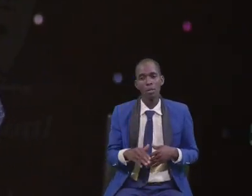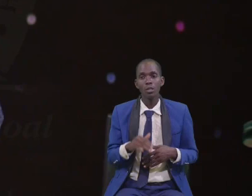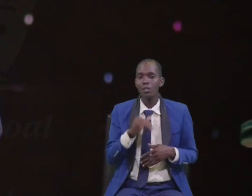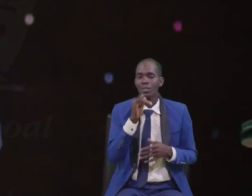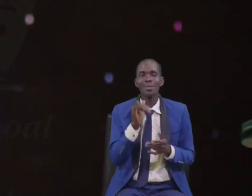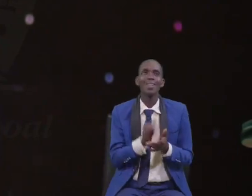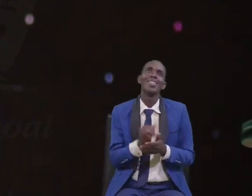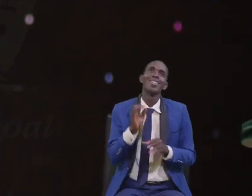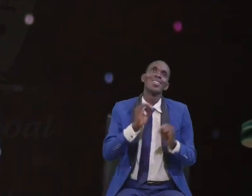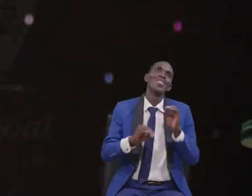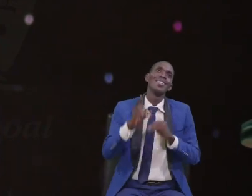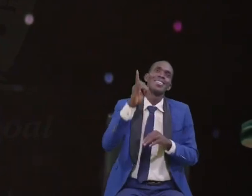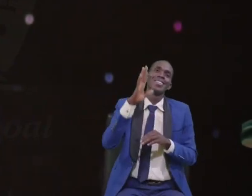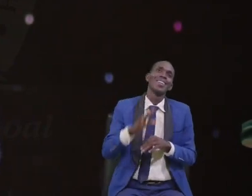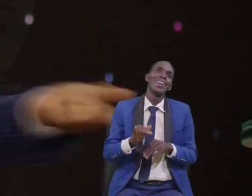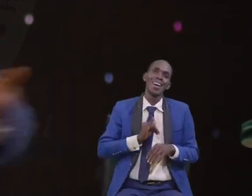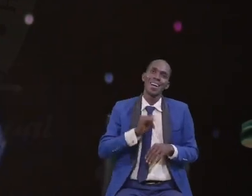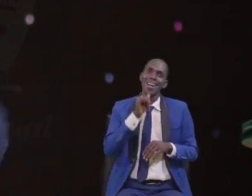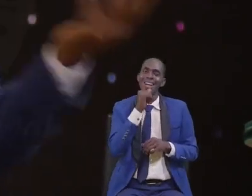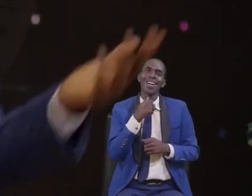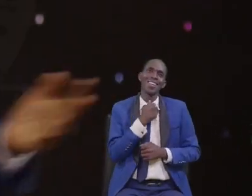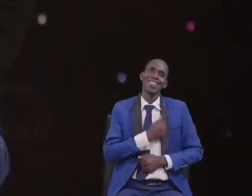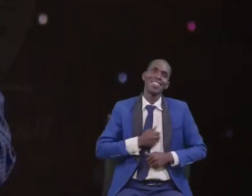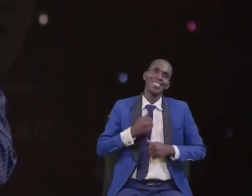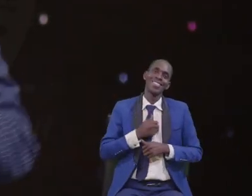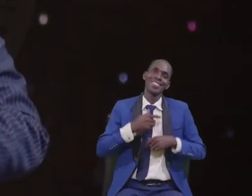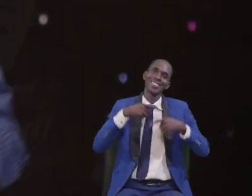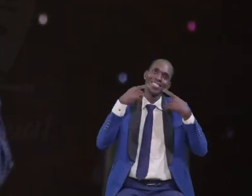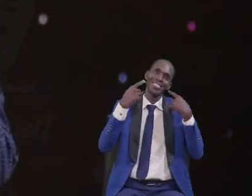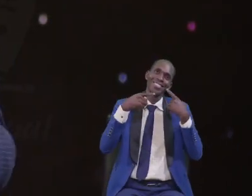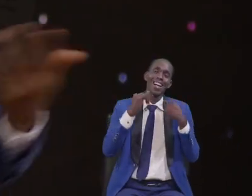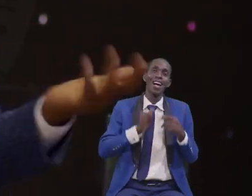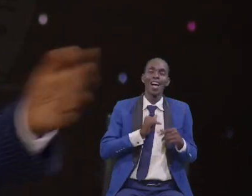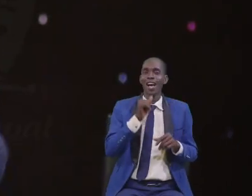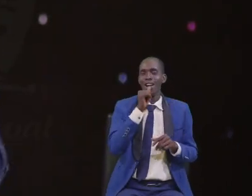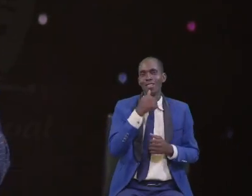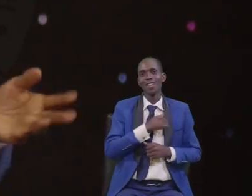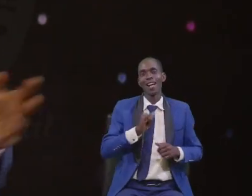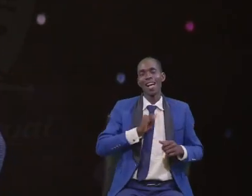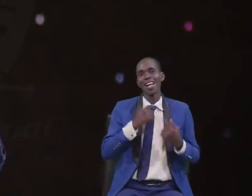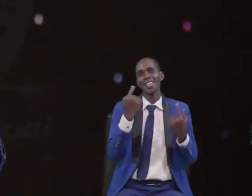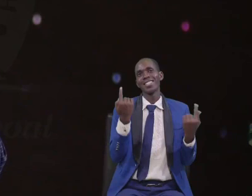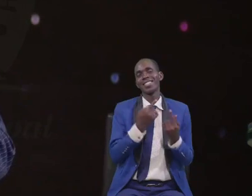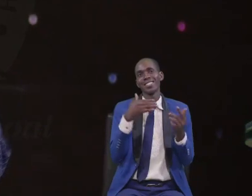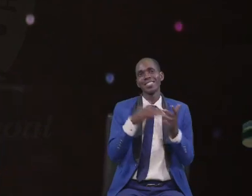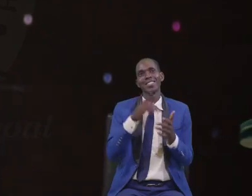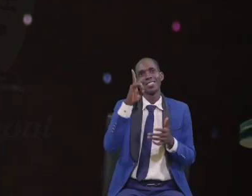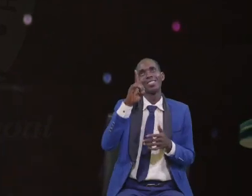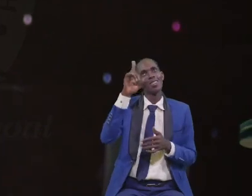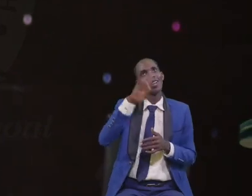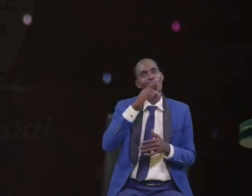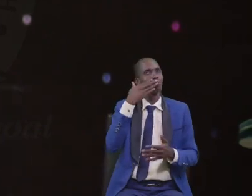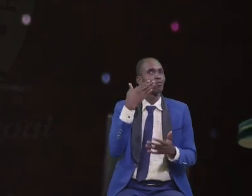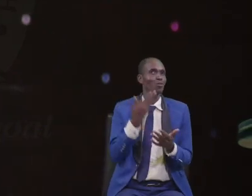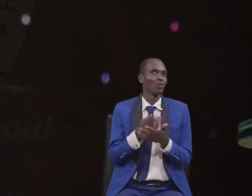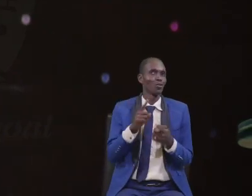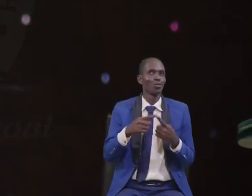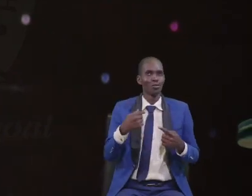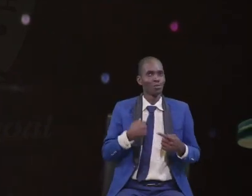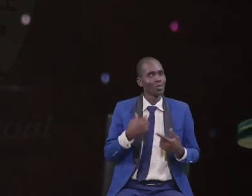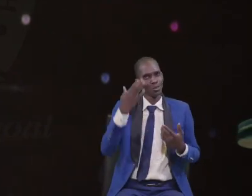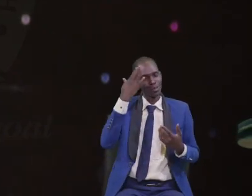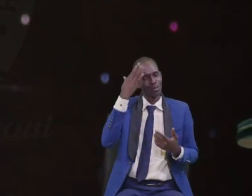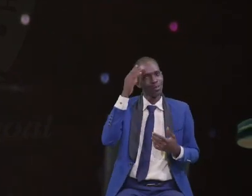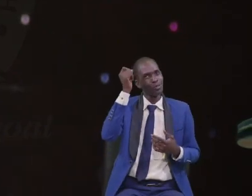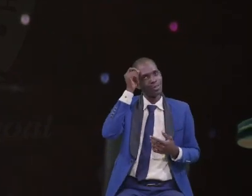I'm sorry, and then you are smiling. I'm sorry I did that thing again. You're a loving God. You're a merciful. You're not broken. You'll do that